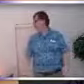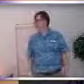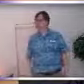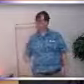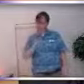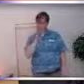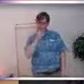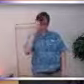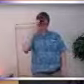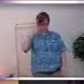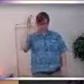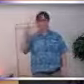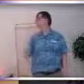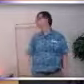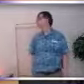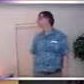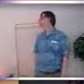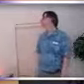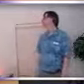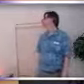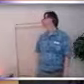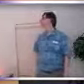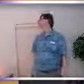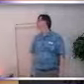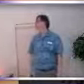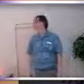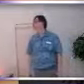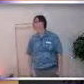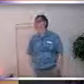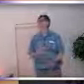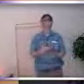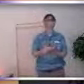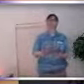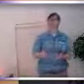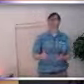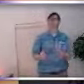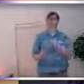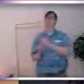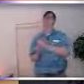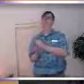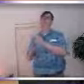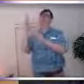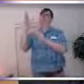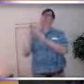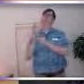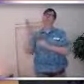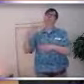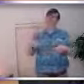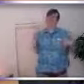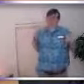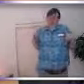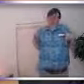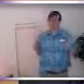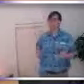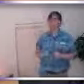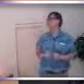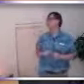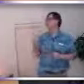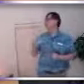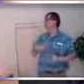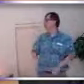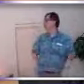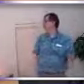to react in fear. Well, something else pops up that you're afraid of. And then you've got to, well, I can't do, and